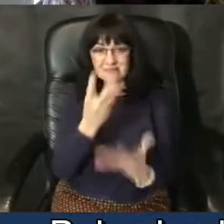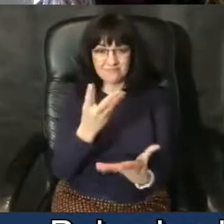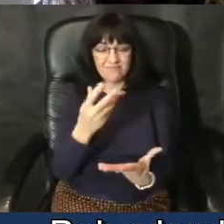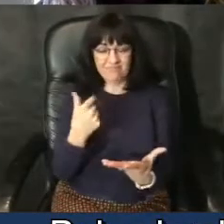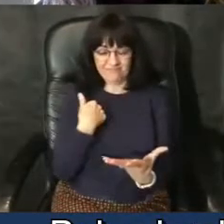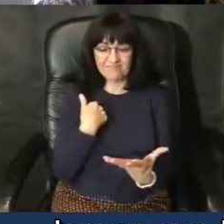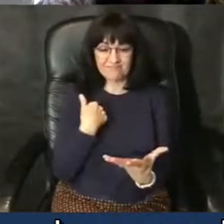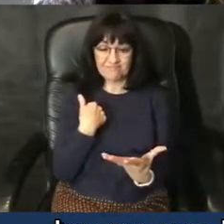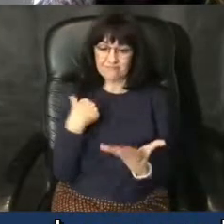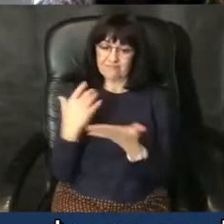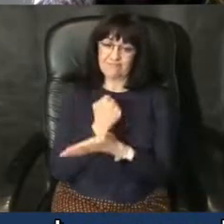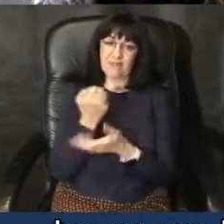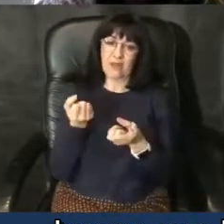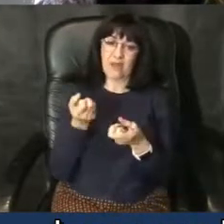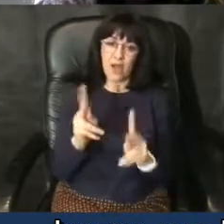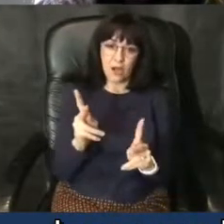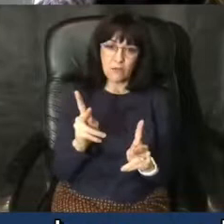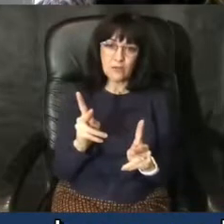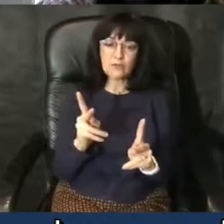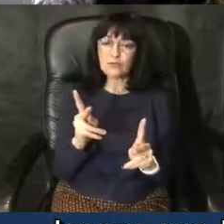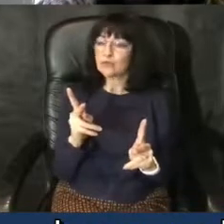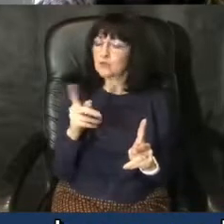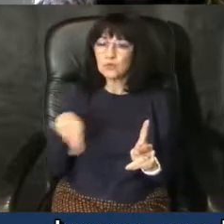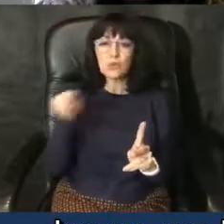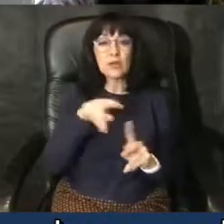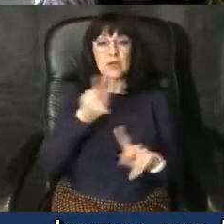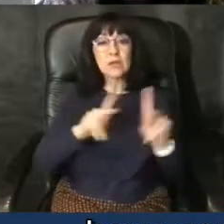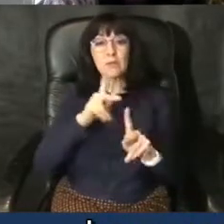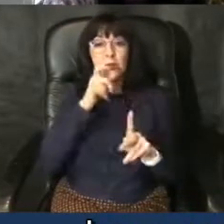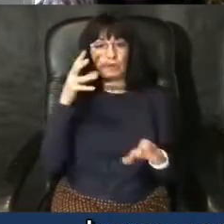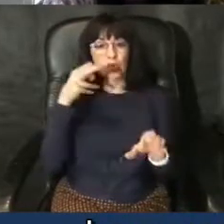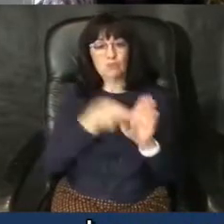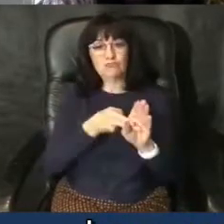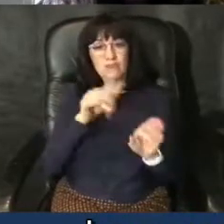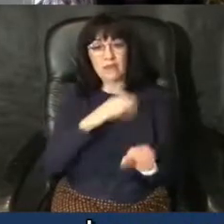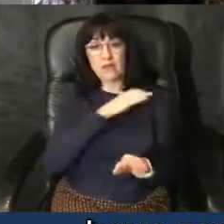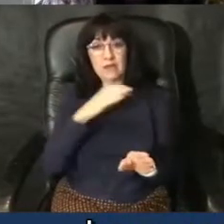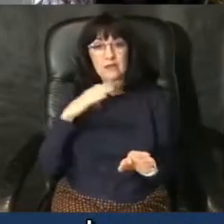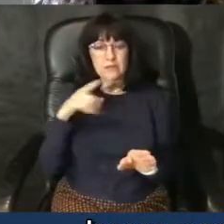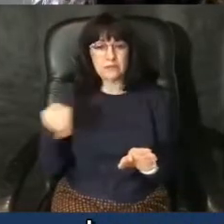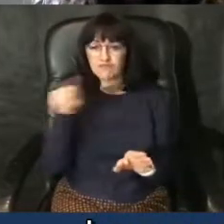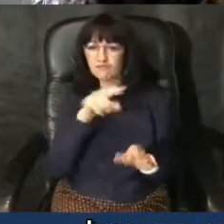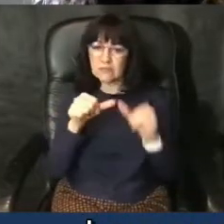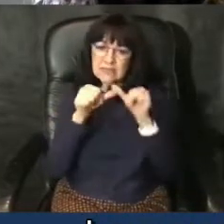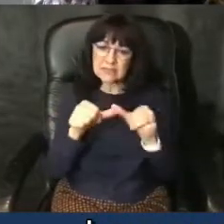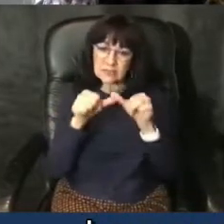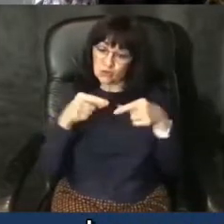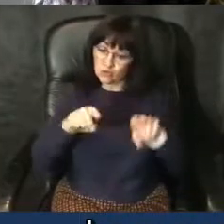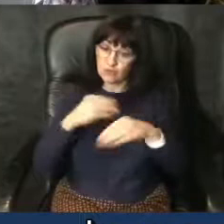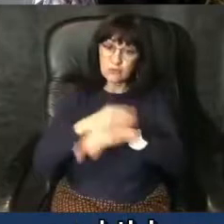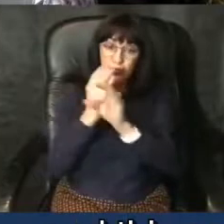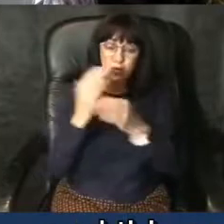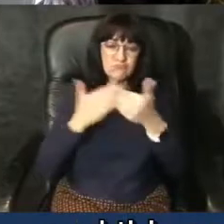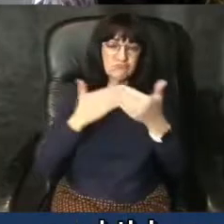opportunity, as you know, we have some fantastic members of the commission who have continued during this crisis to show their